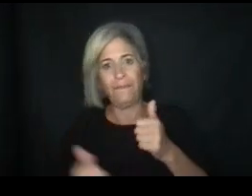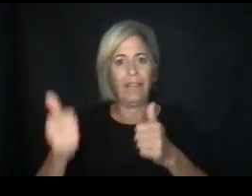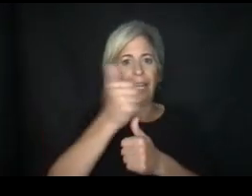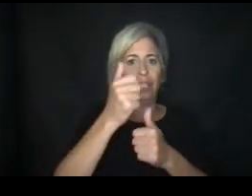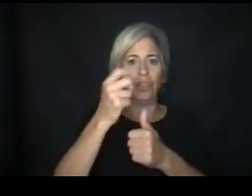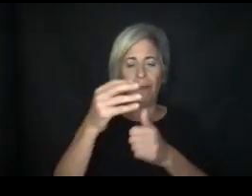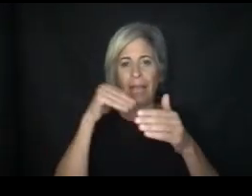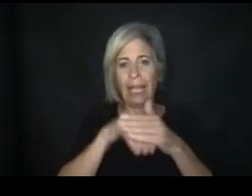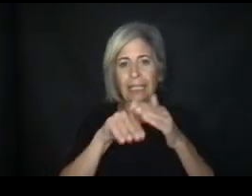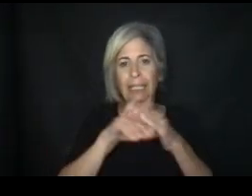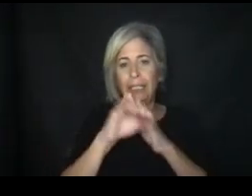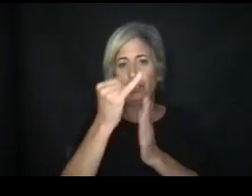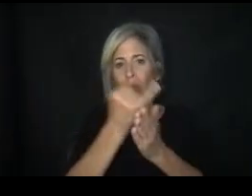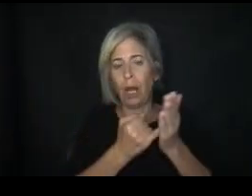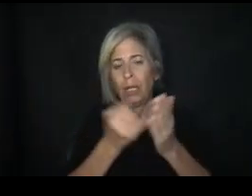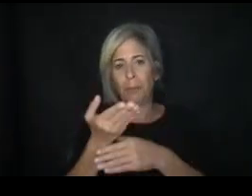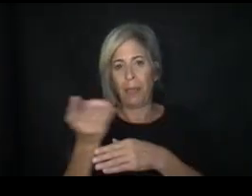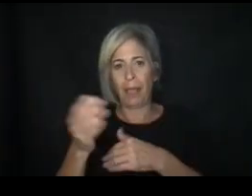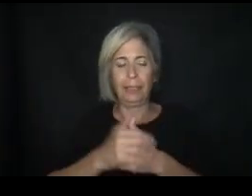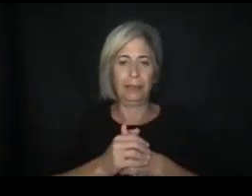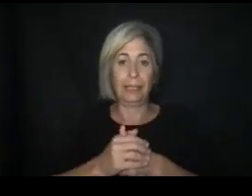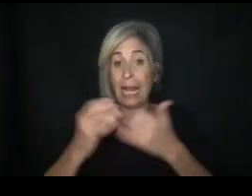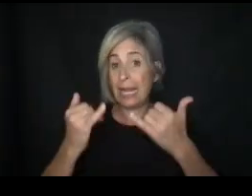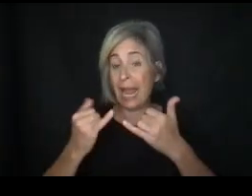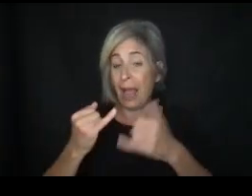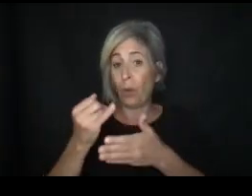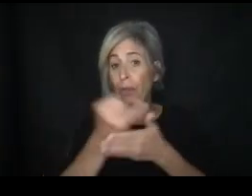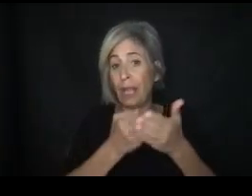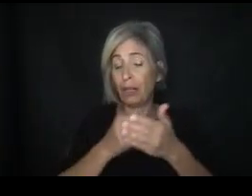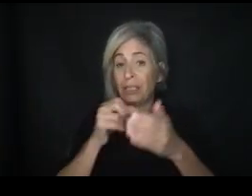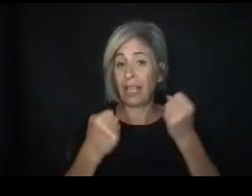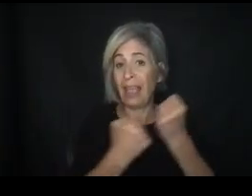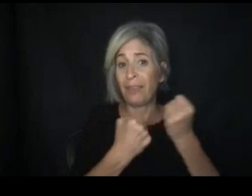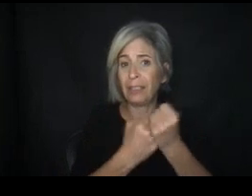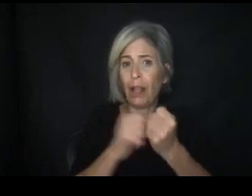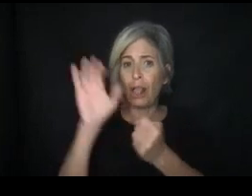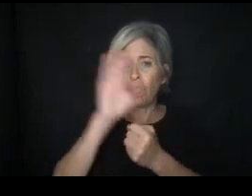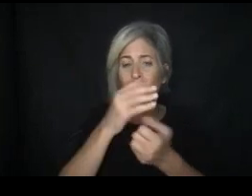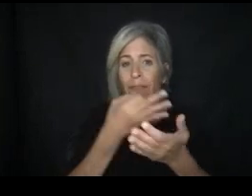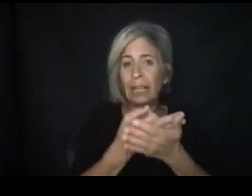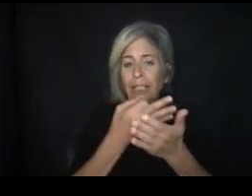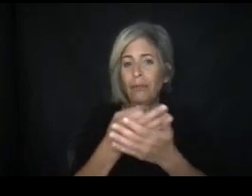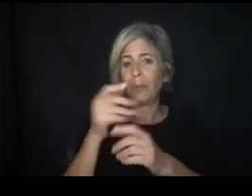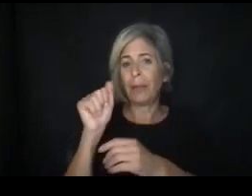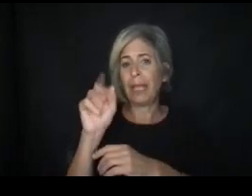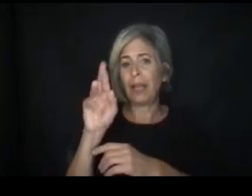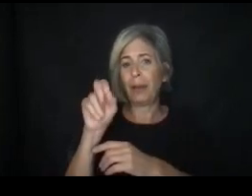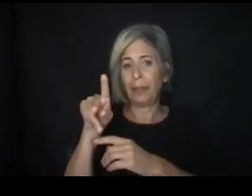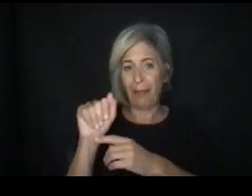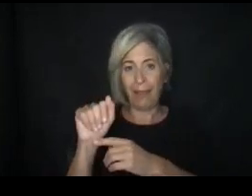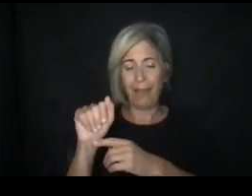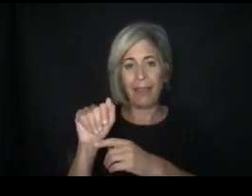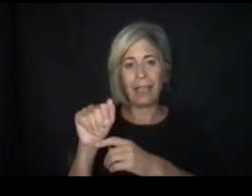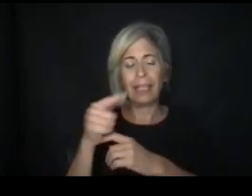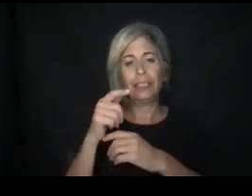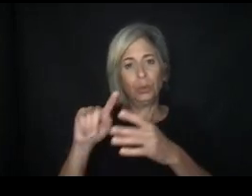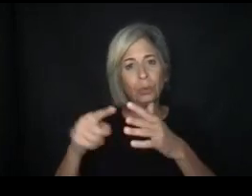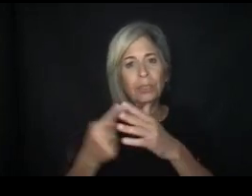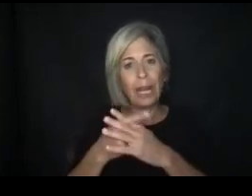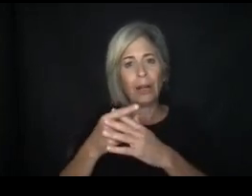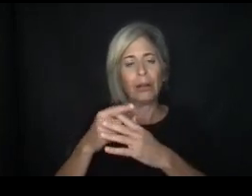access to art supplies. At this time, the Arts Advocacy is requesting financial assistance from the American Rescue Plan Act to jumpstart the